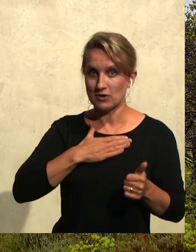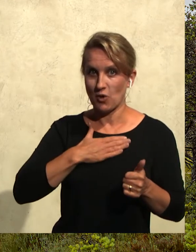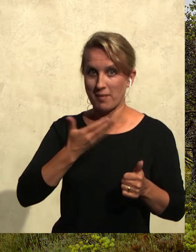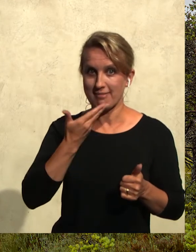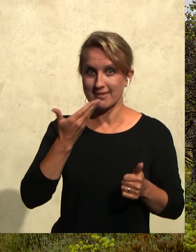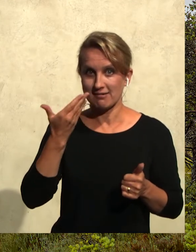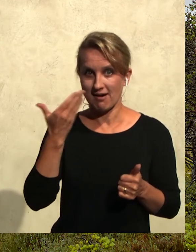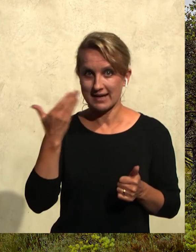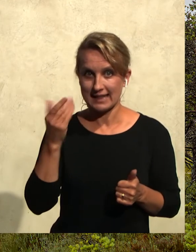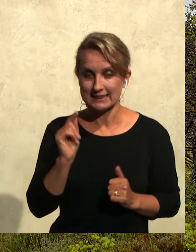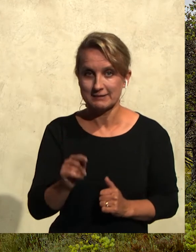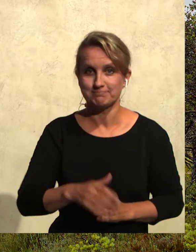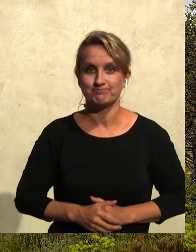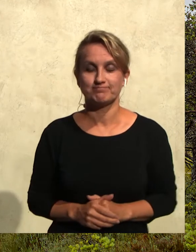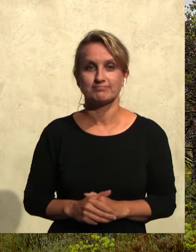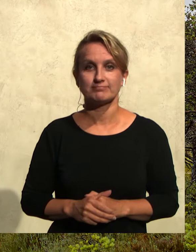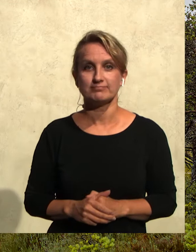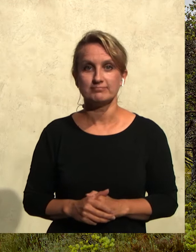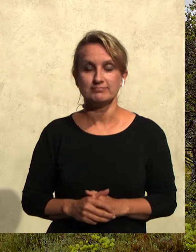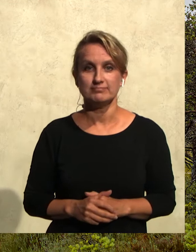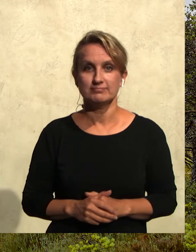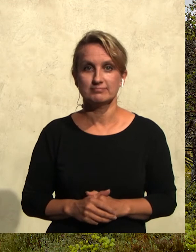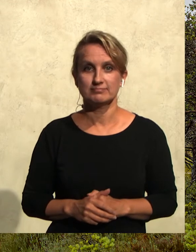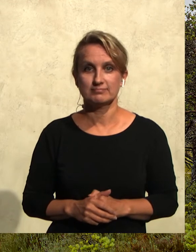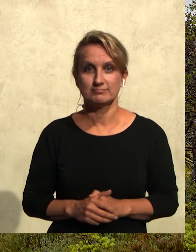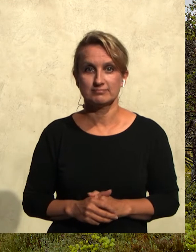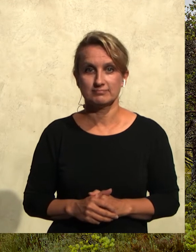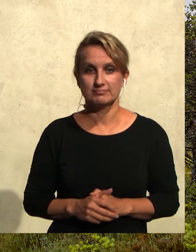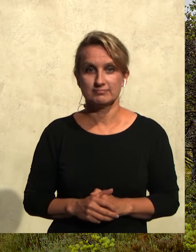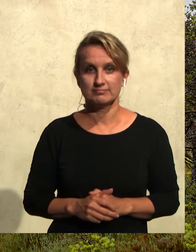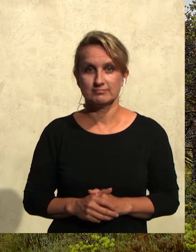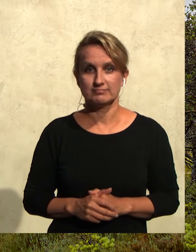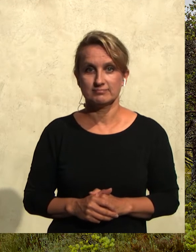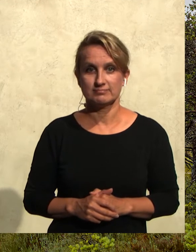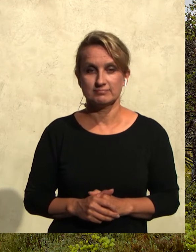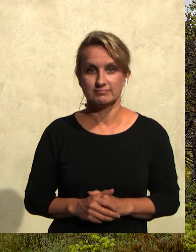Let me just make it even larger.